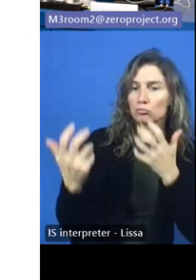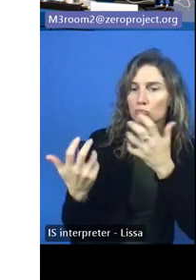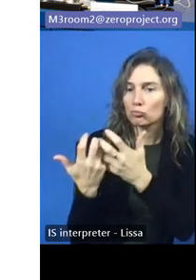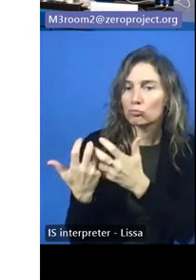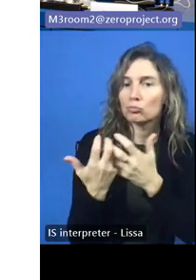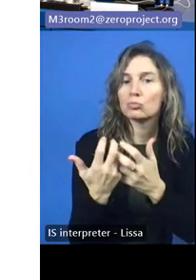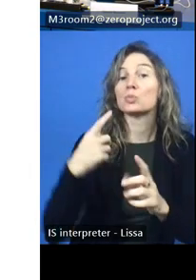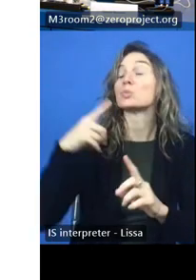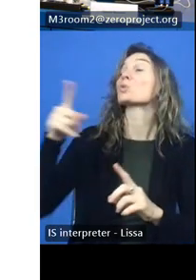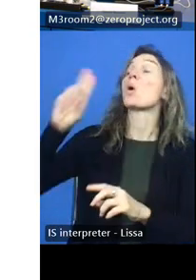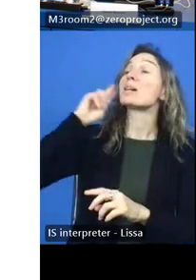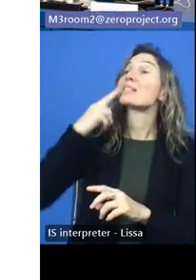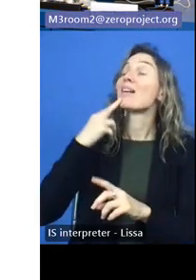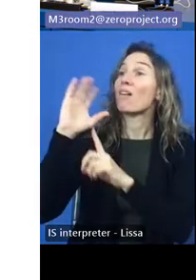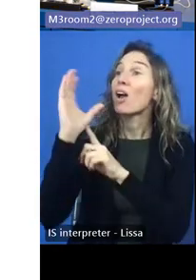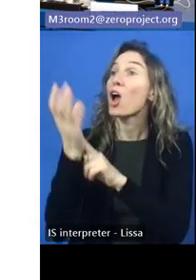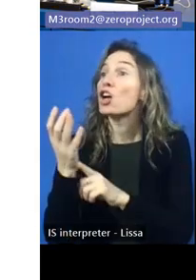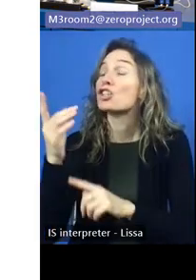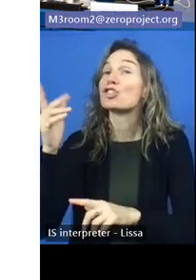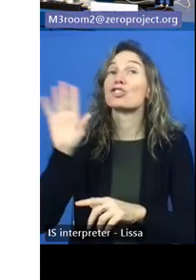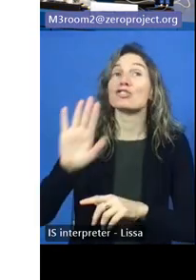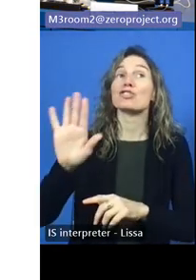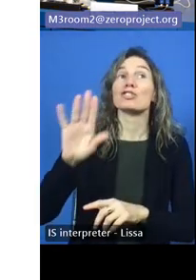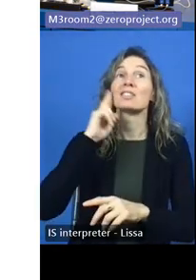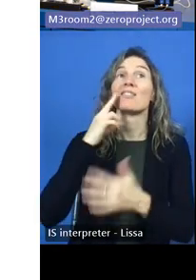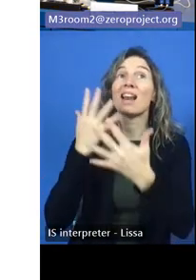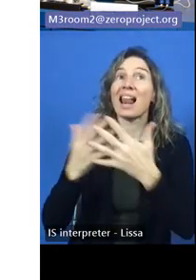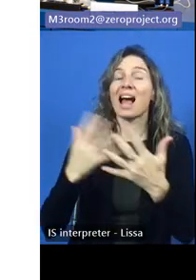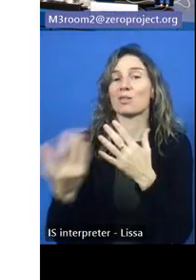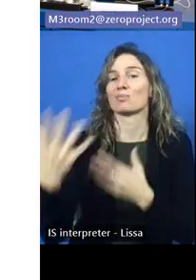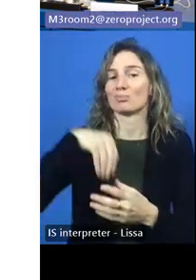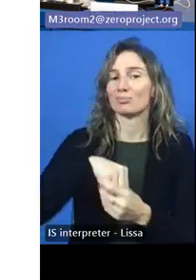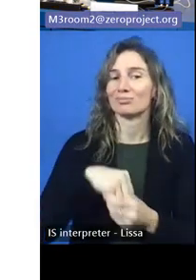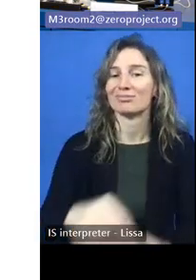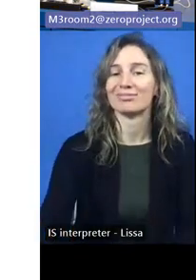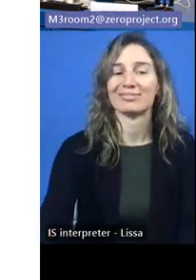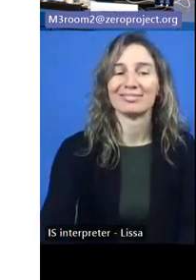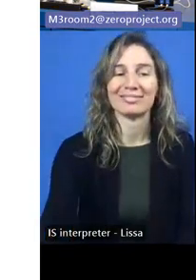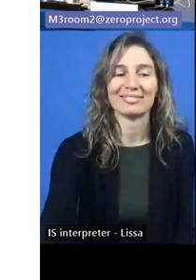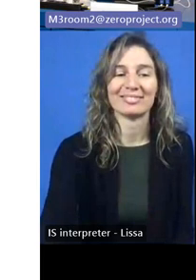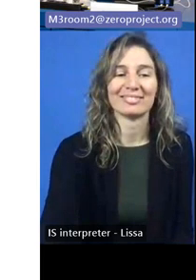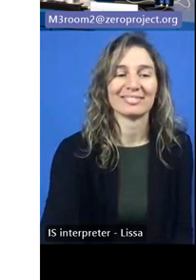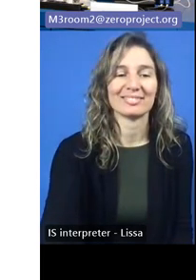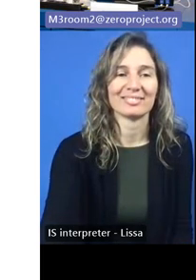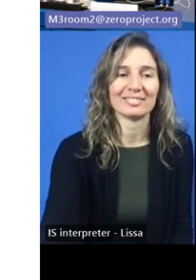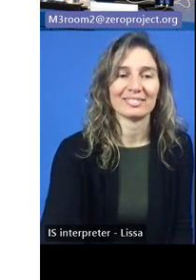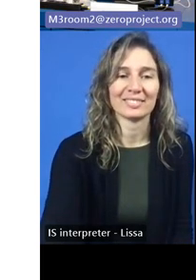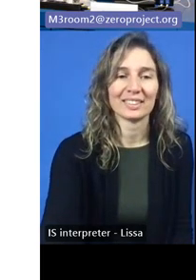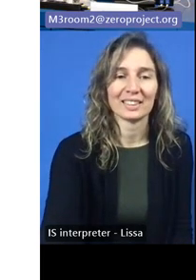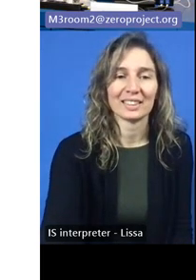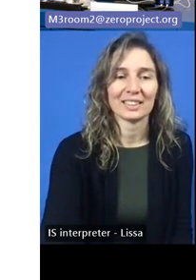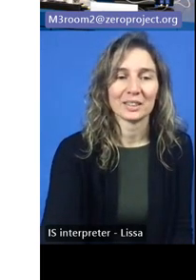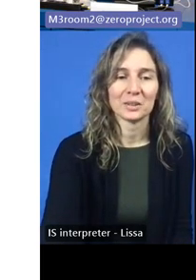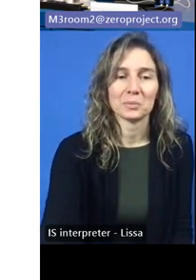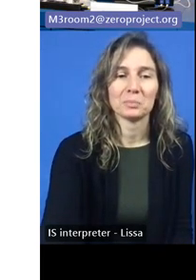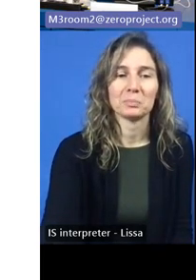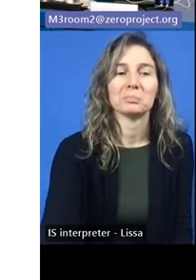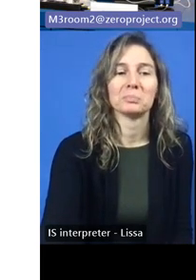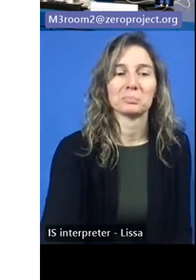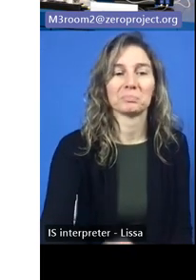and language. Additionally, are initiating inverse inclusion, as Diana also